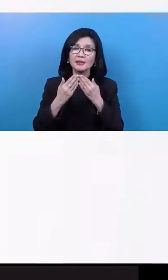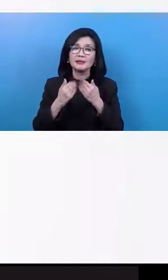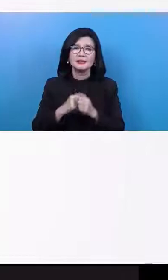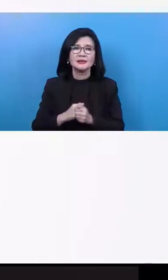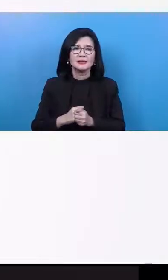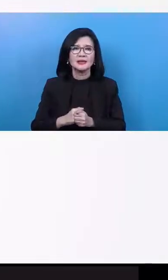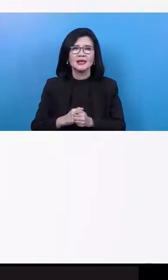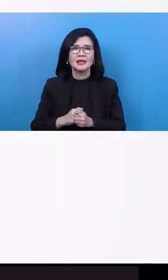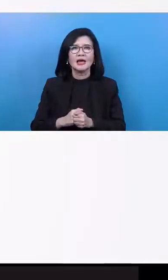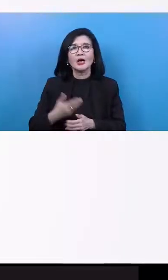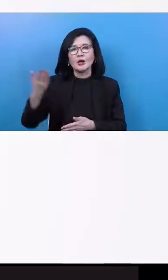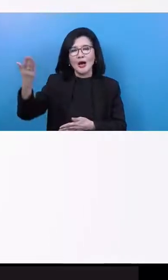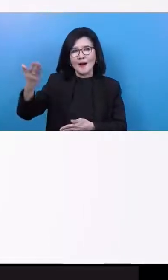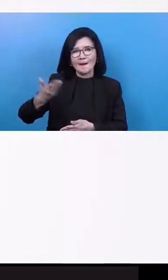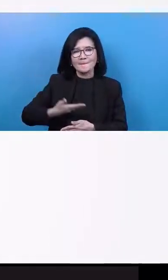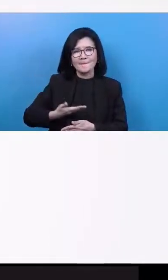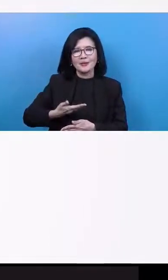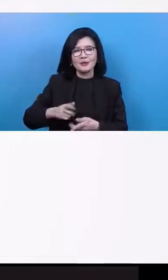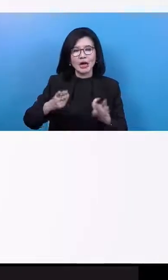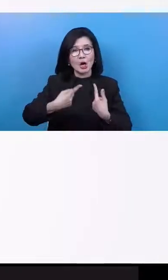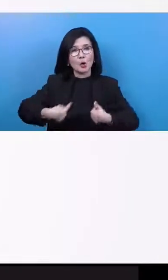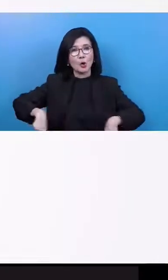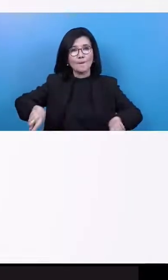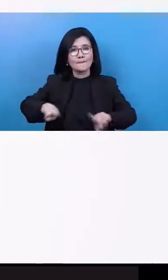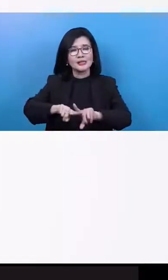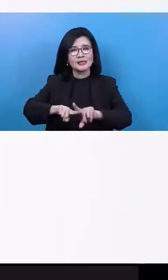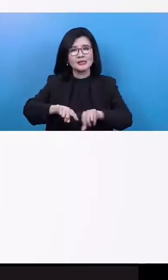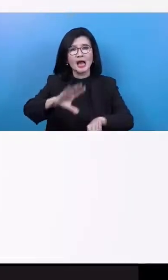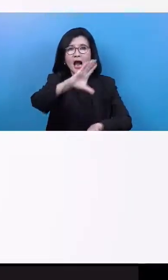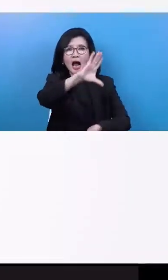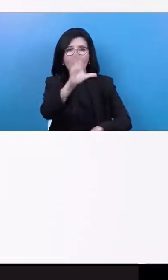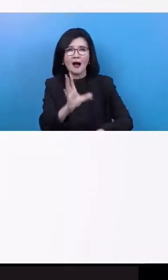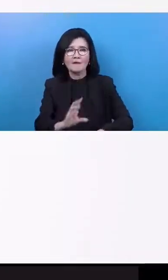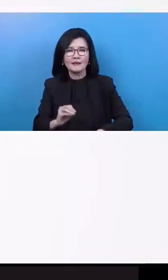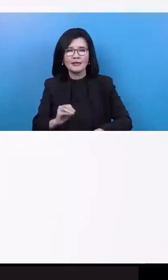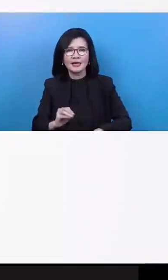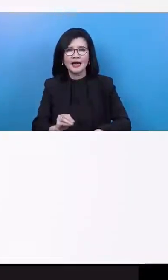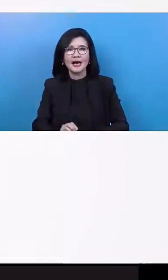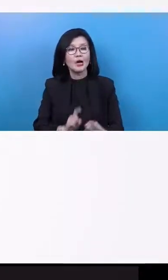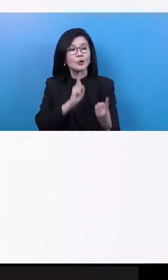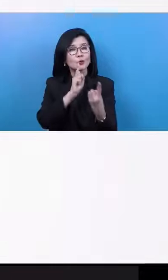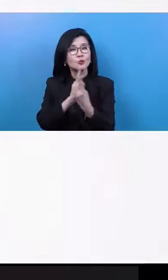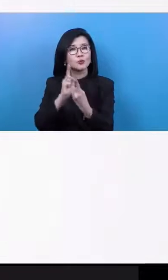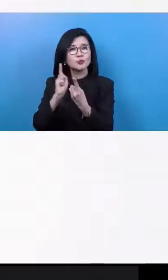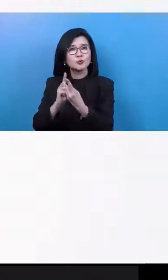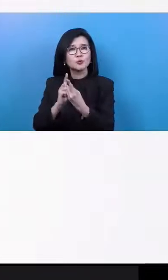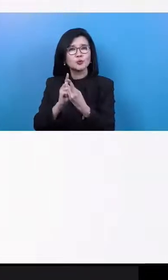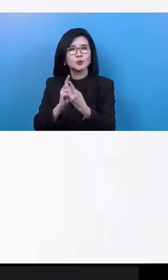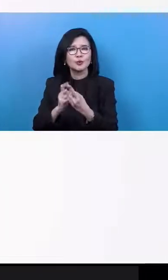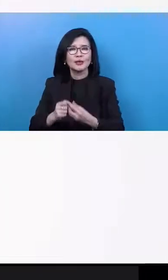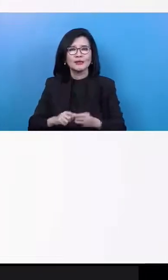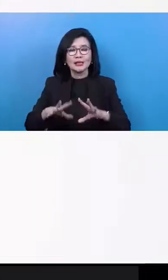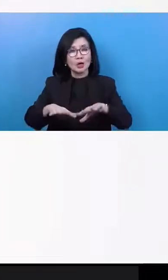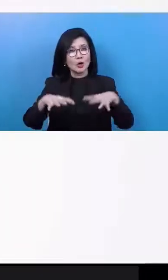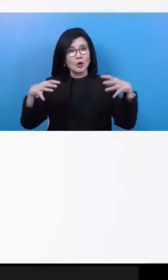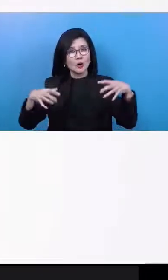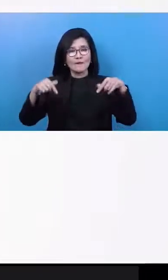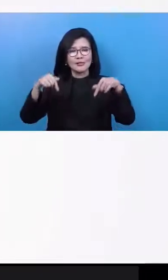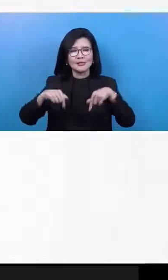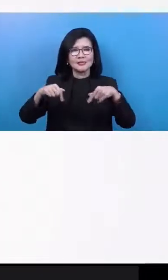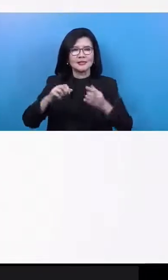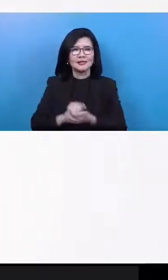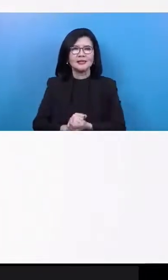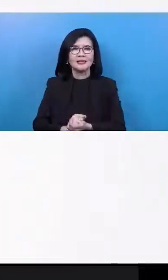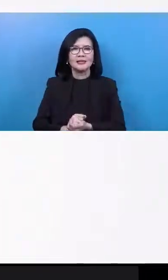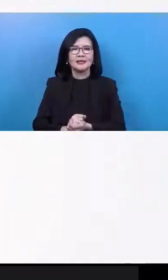be part of this very important gathering. And in terms of COVID-19, it